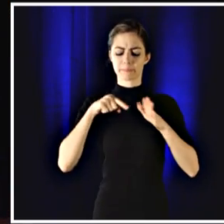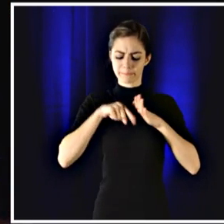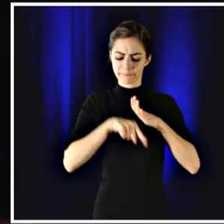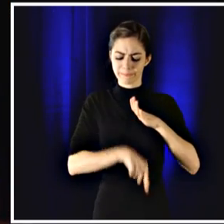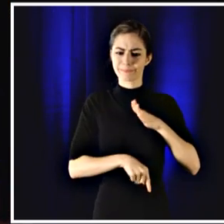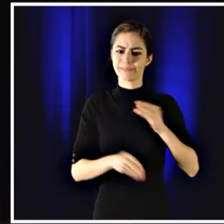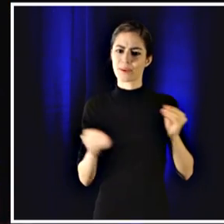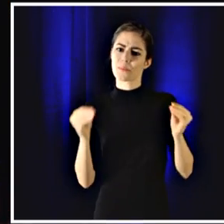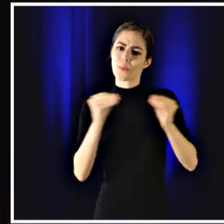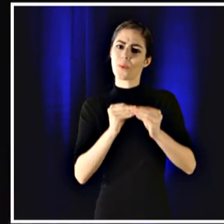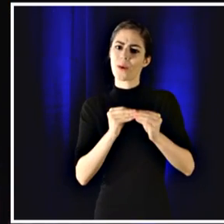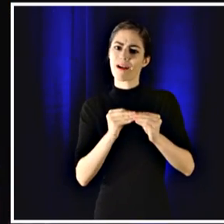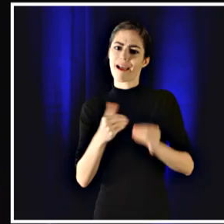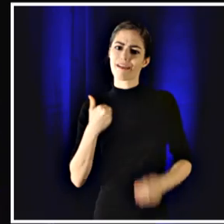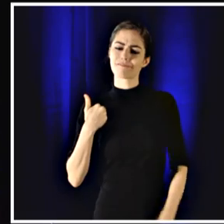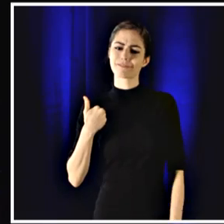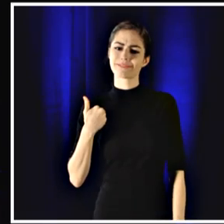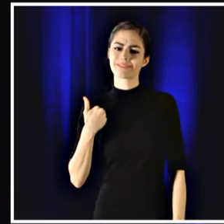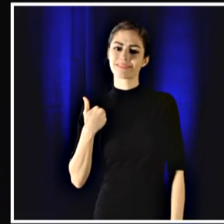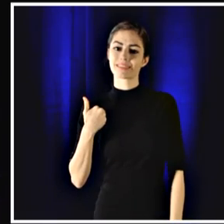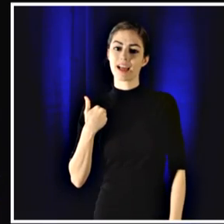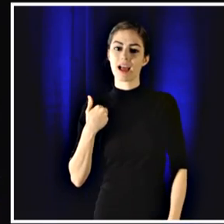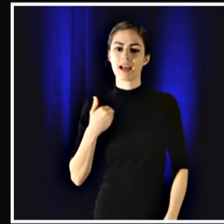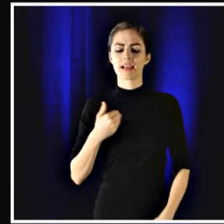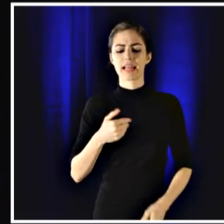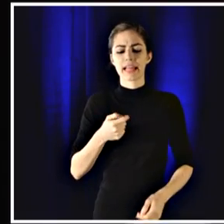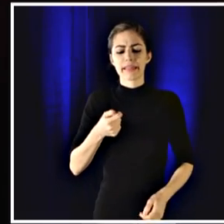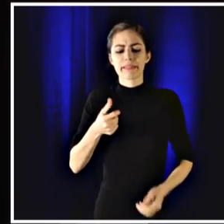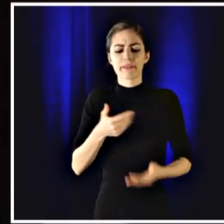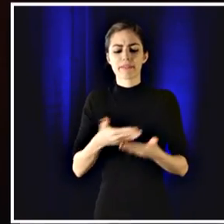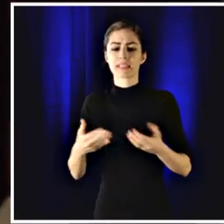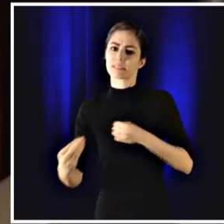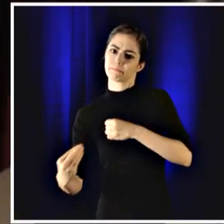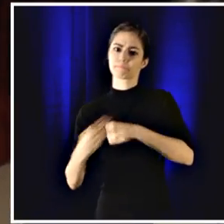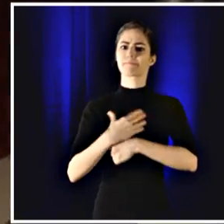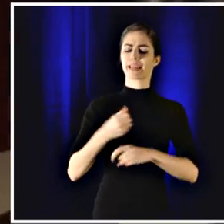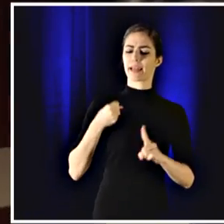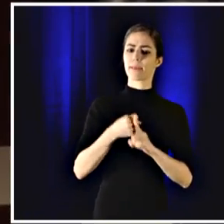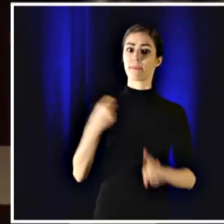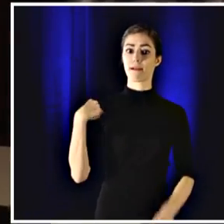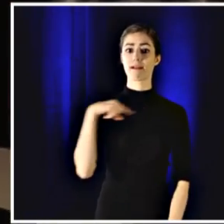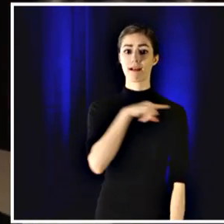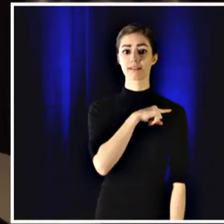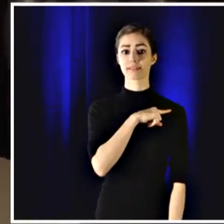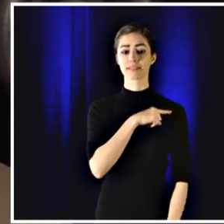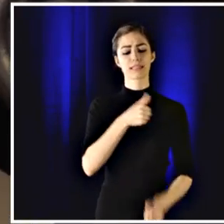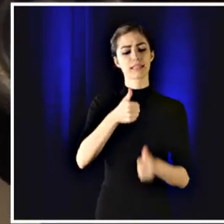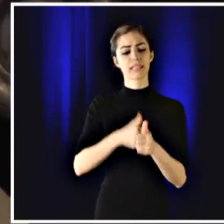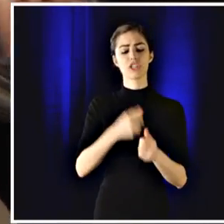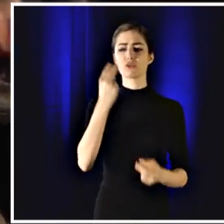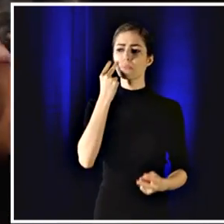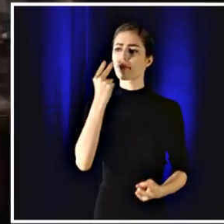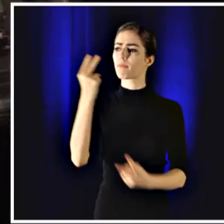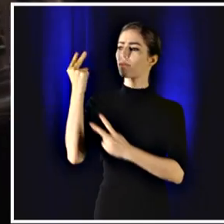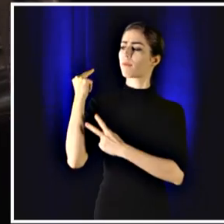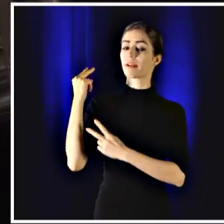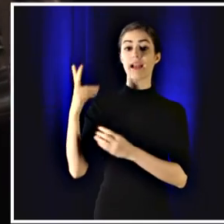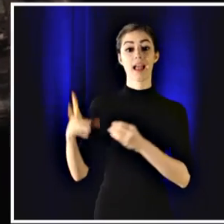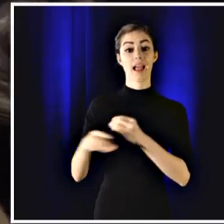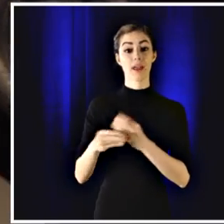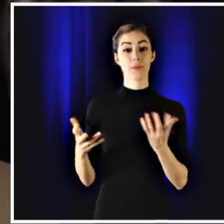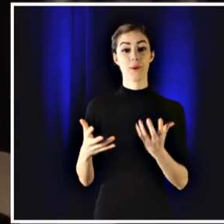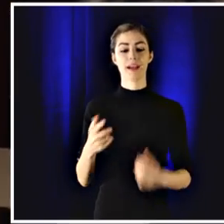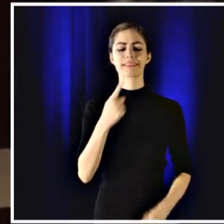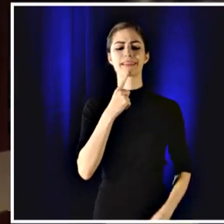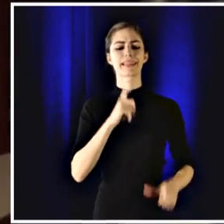more obvious ways. With each new challenge and memory, we place an individual yellow brick in our yellow